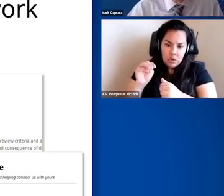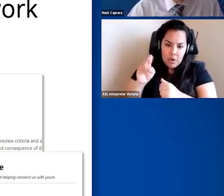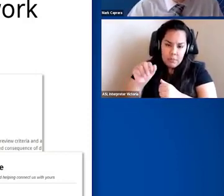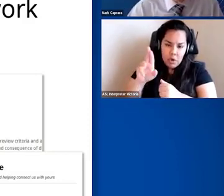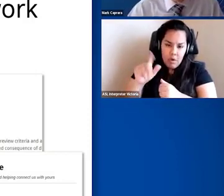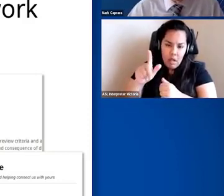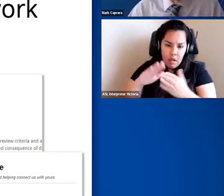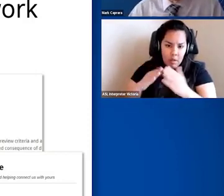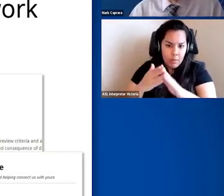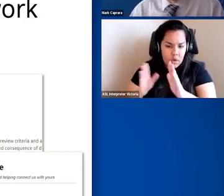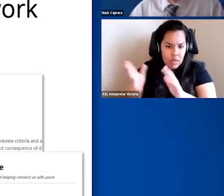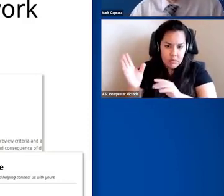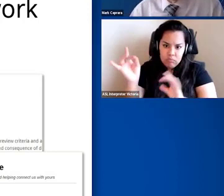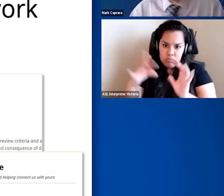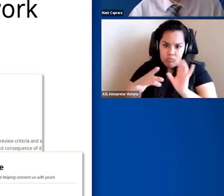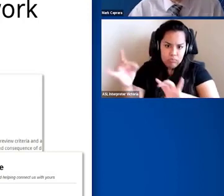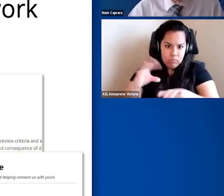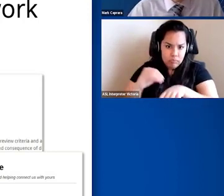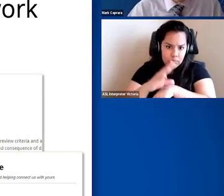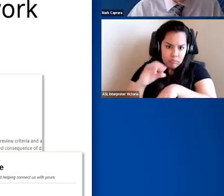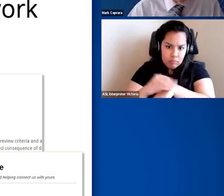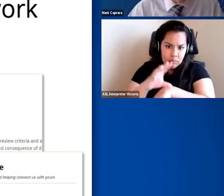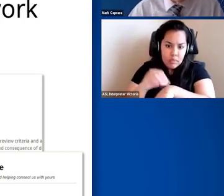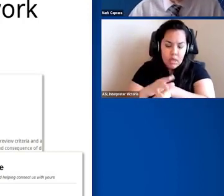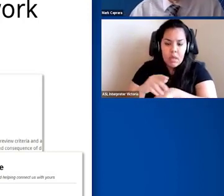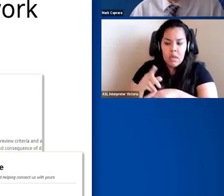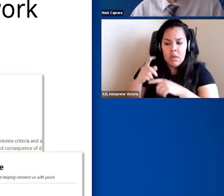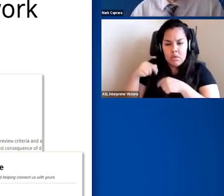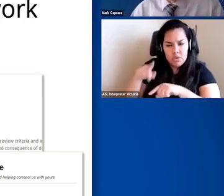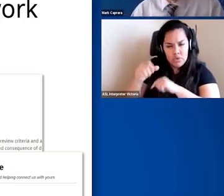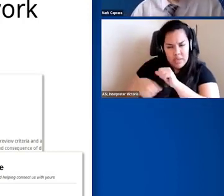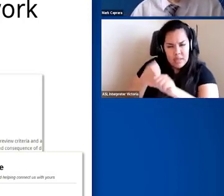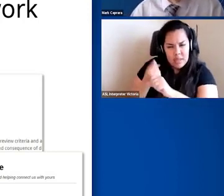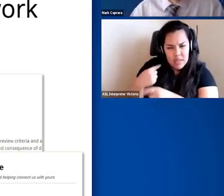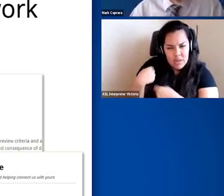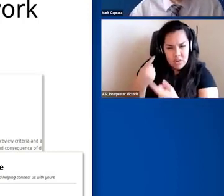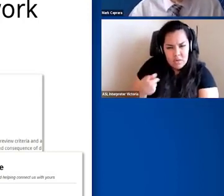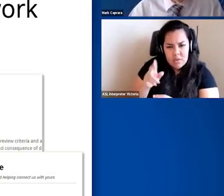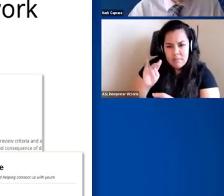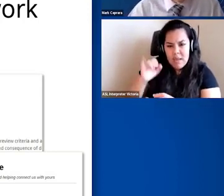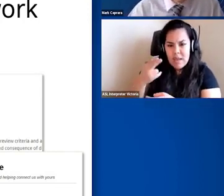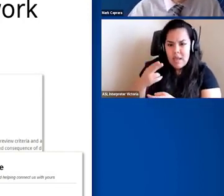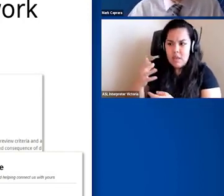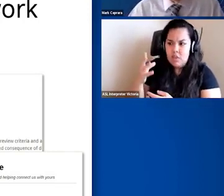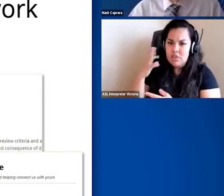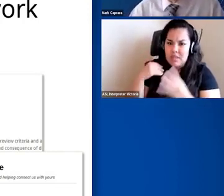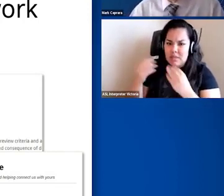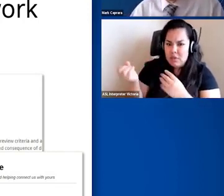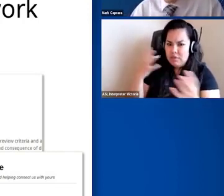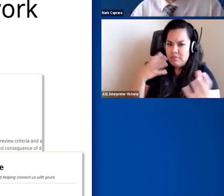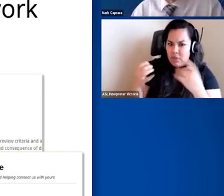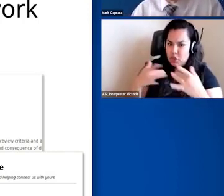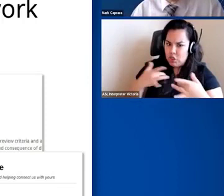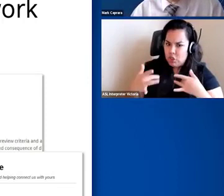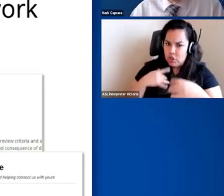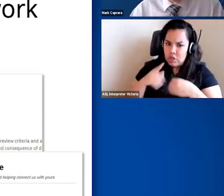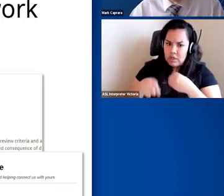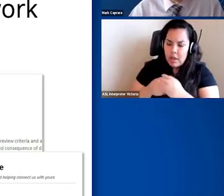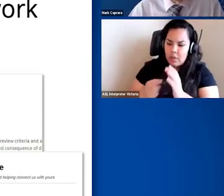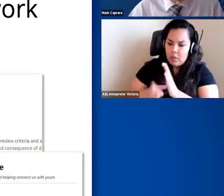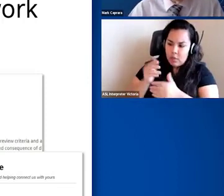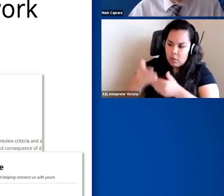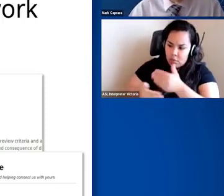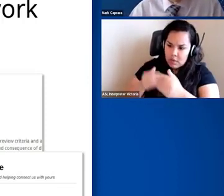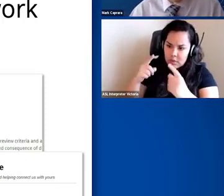over the years, NIH has received concerns regarding complexity of peer review. A formal request for